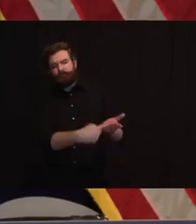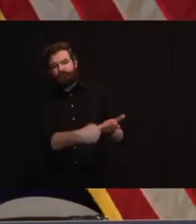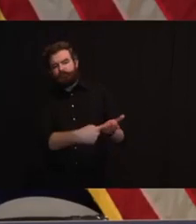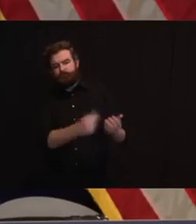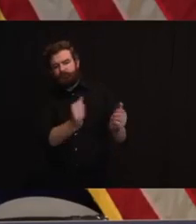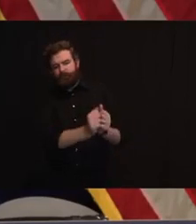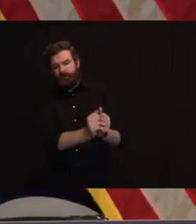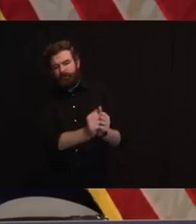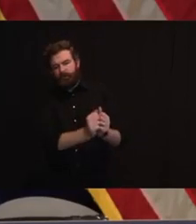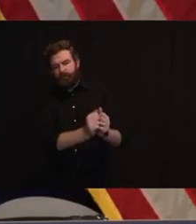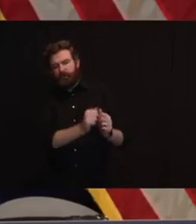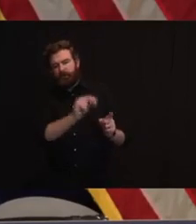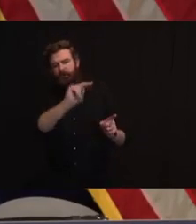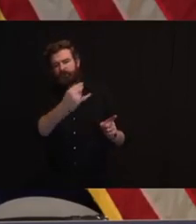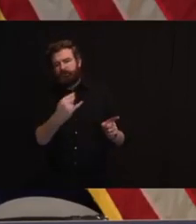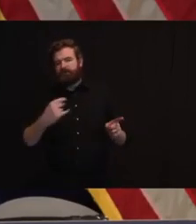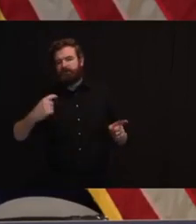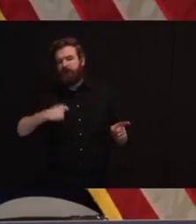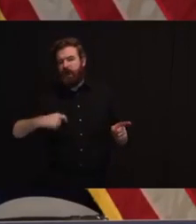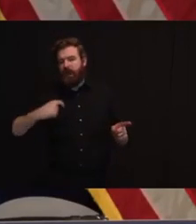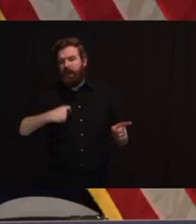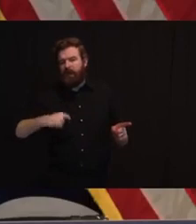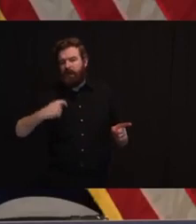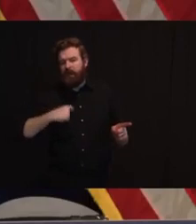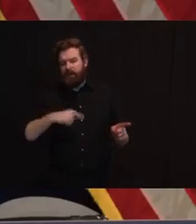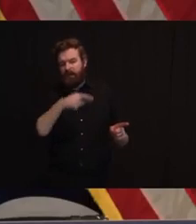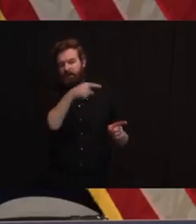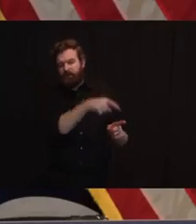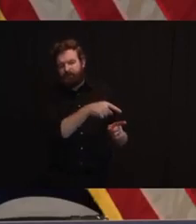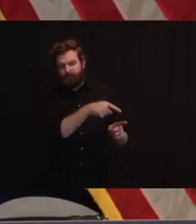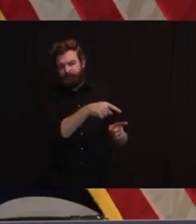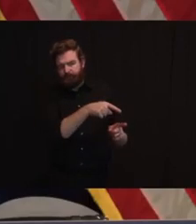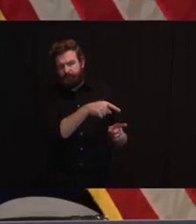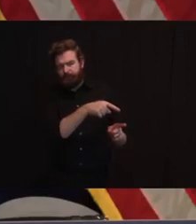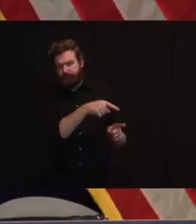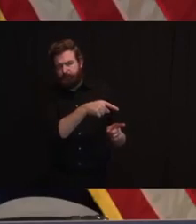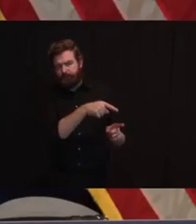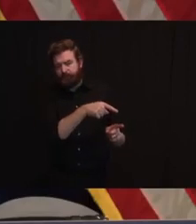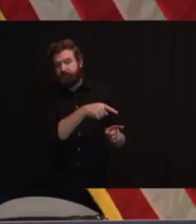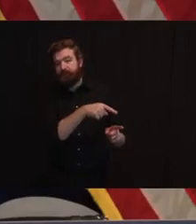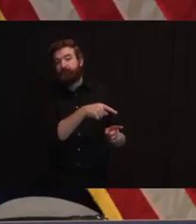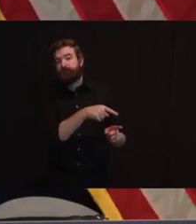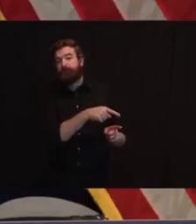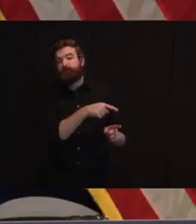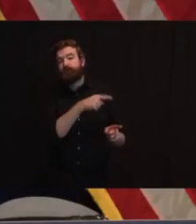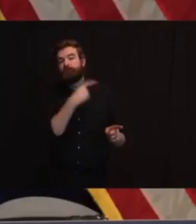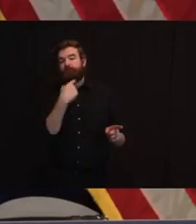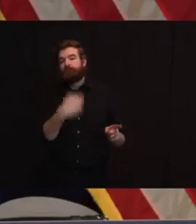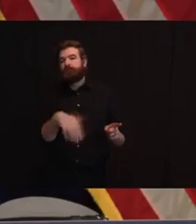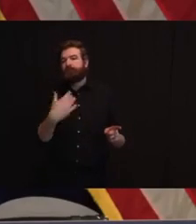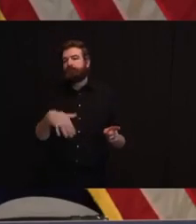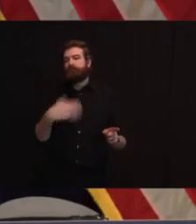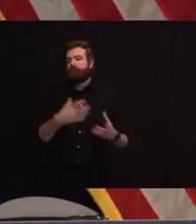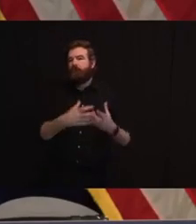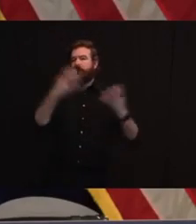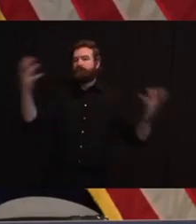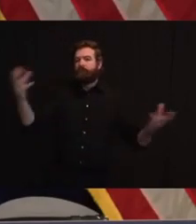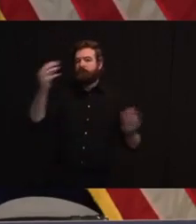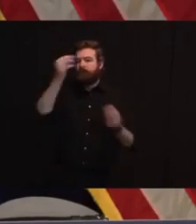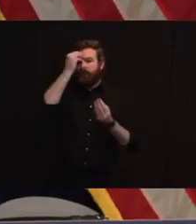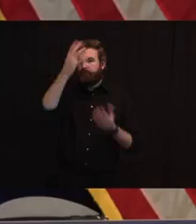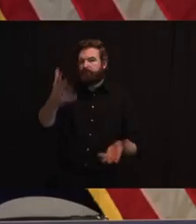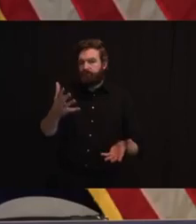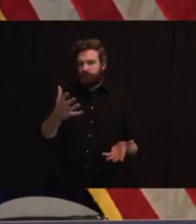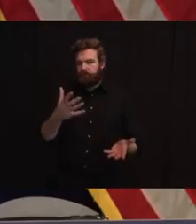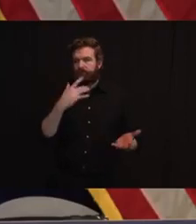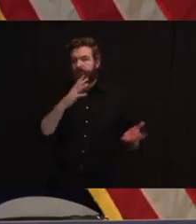the communication and the exchange of information has been so robust. It has been clearly constant,